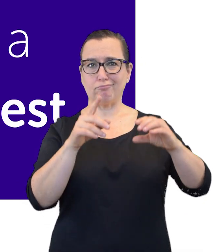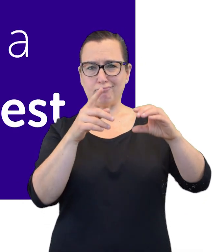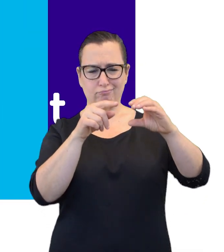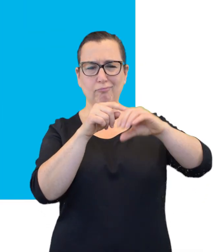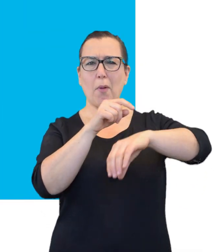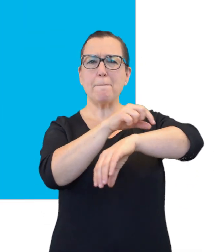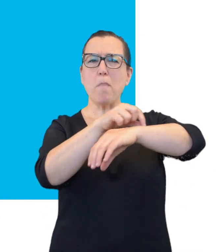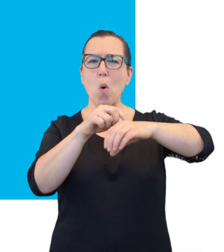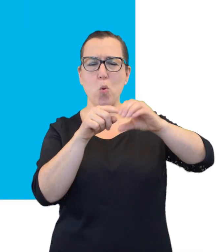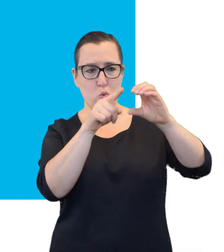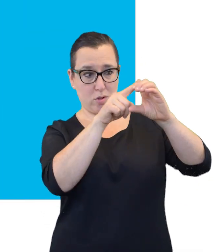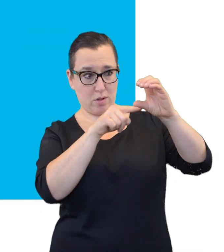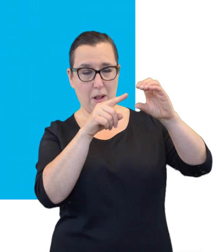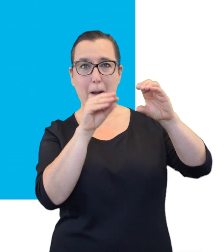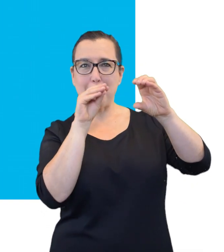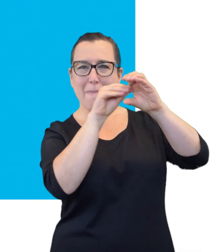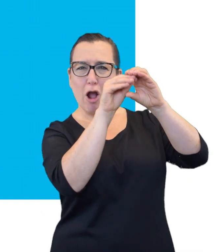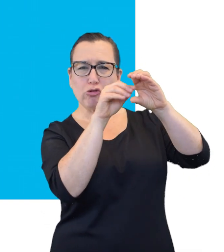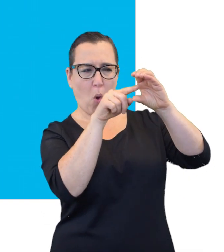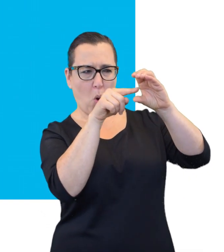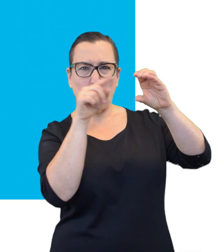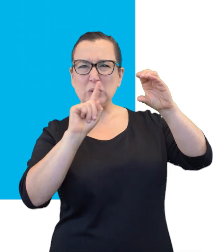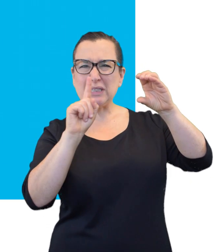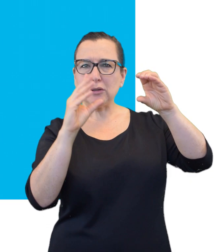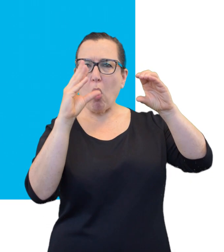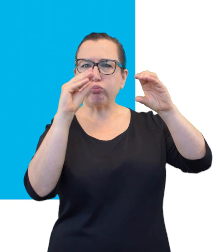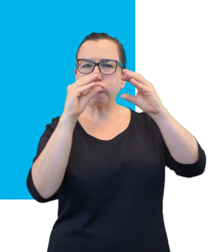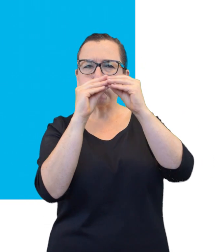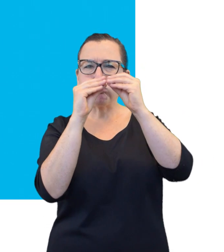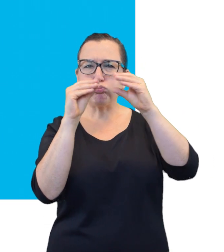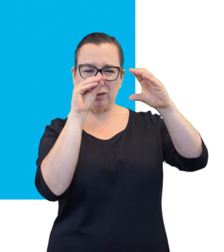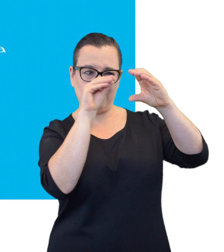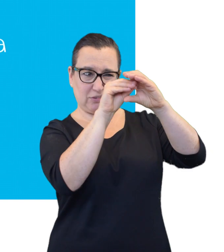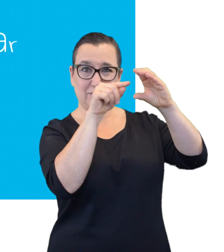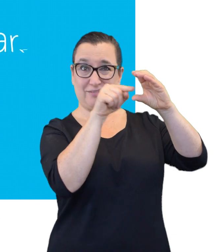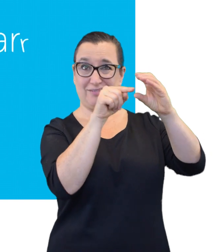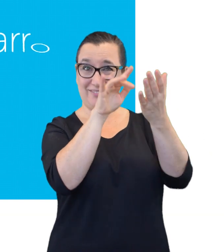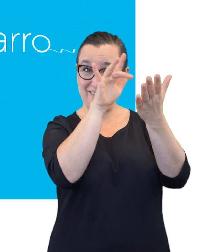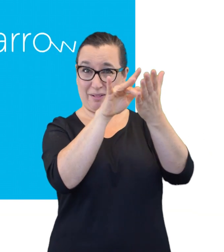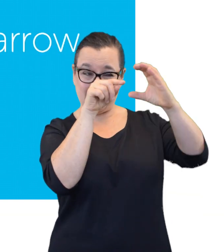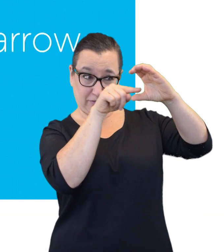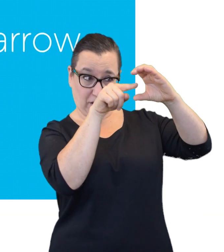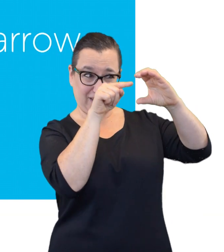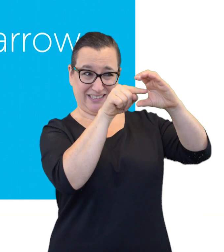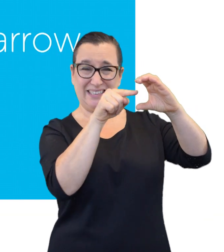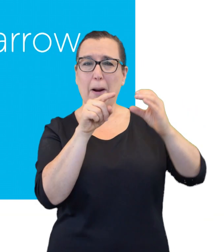Your bone marrow is the spongy substance in the centre of the bones where the blood cells are made.